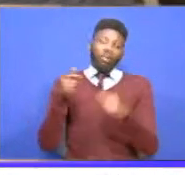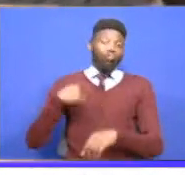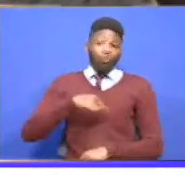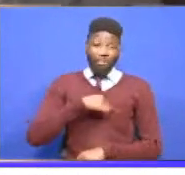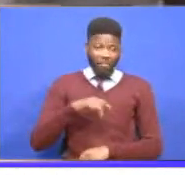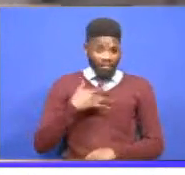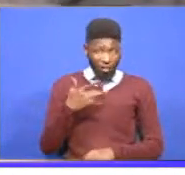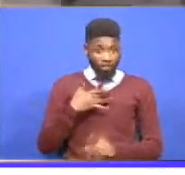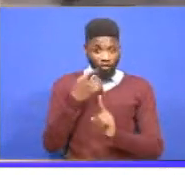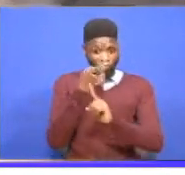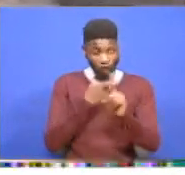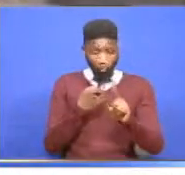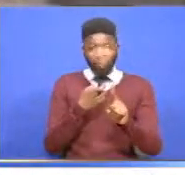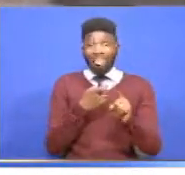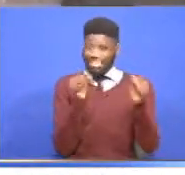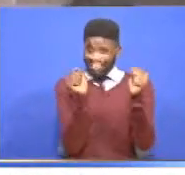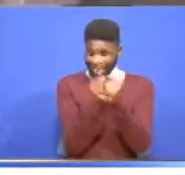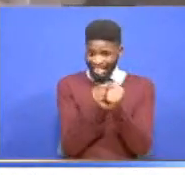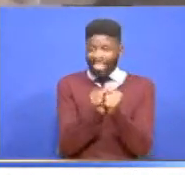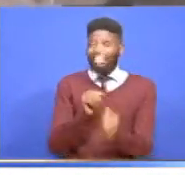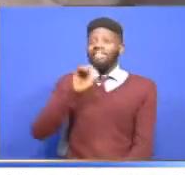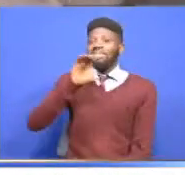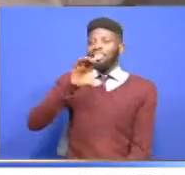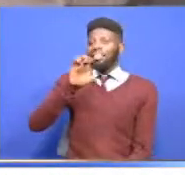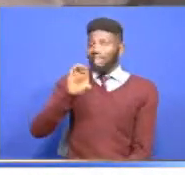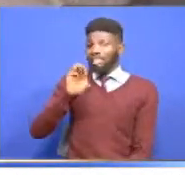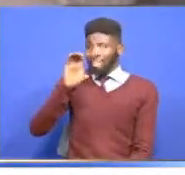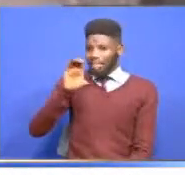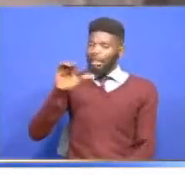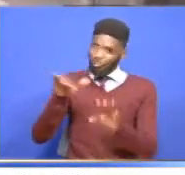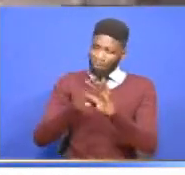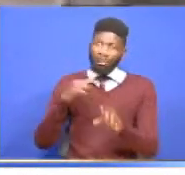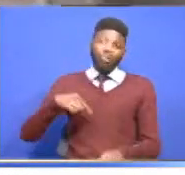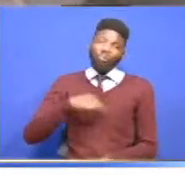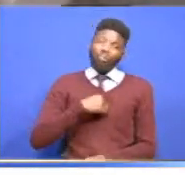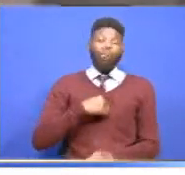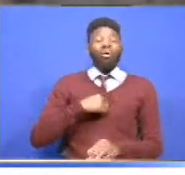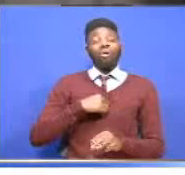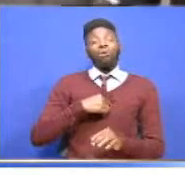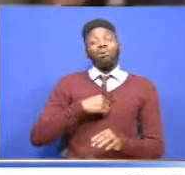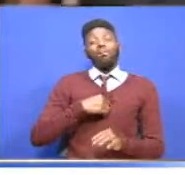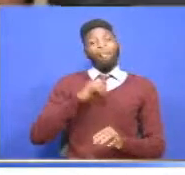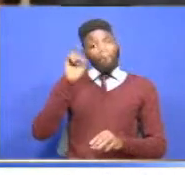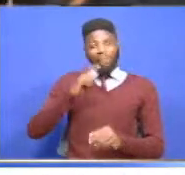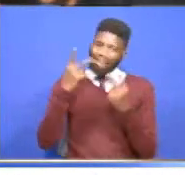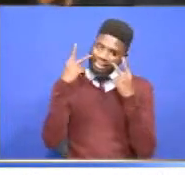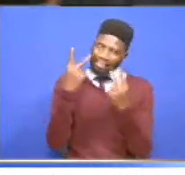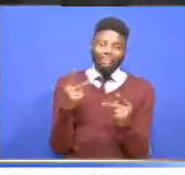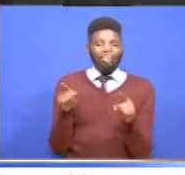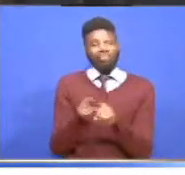example, out of the 10 CEC members or the CEOs, we should see a reflection of the two